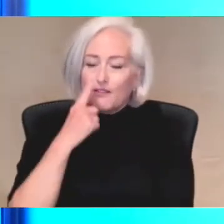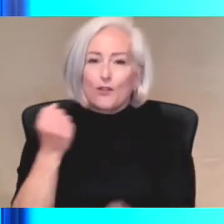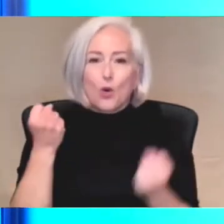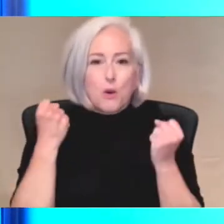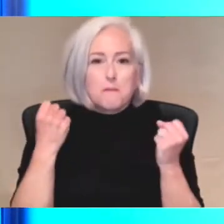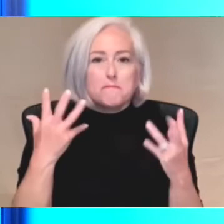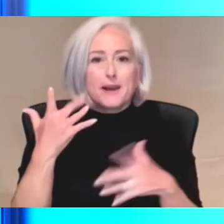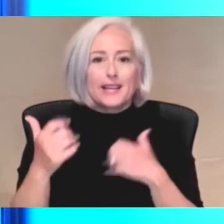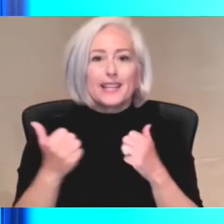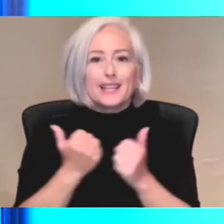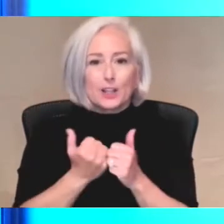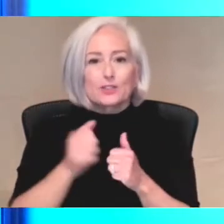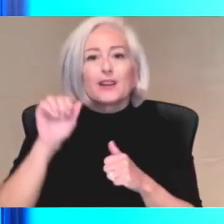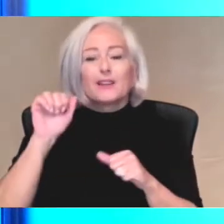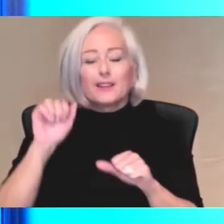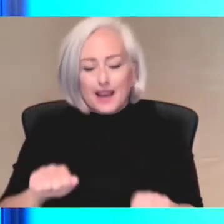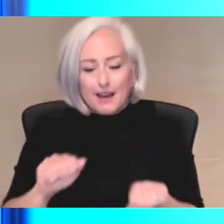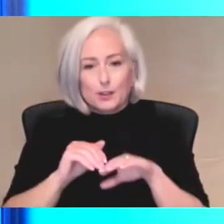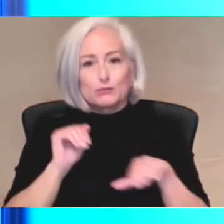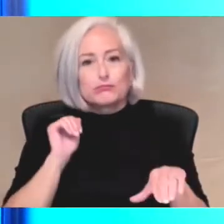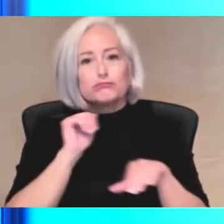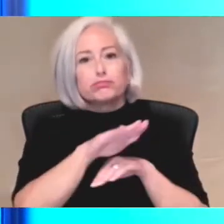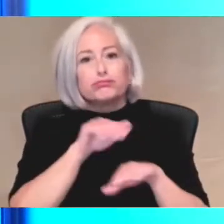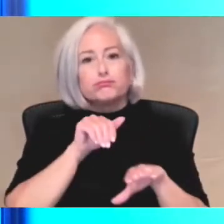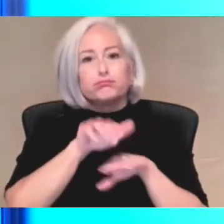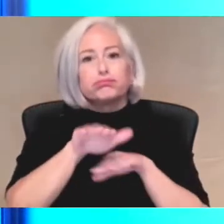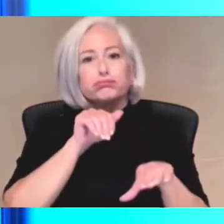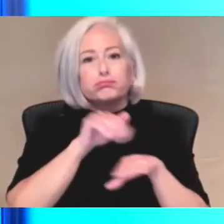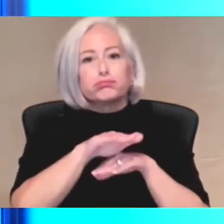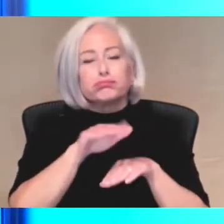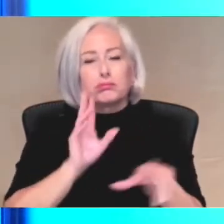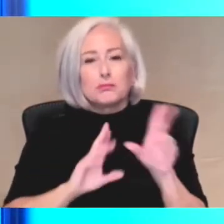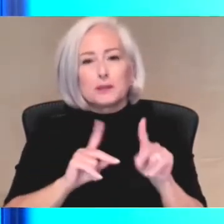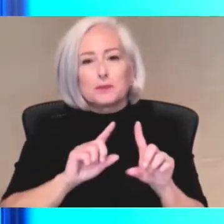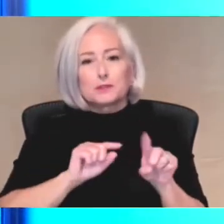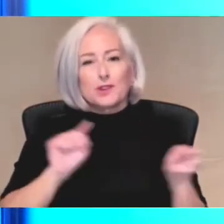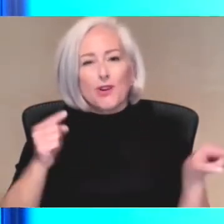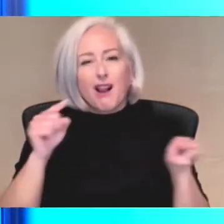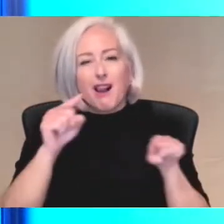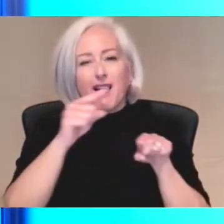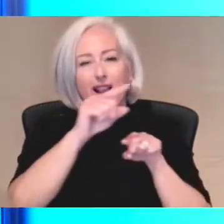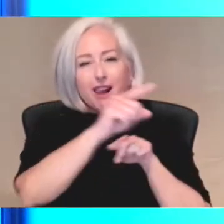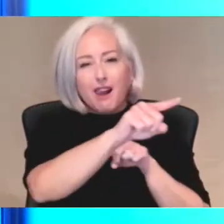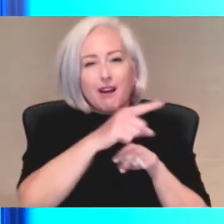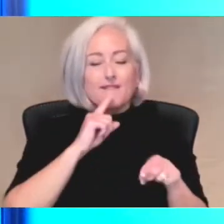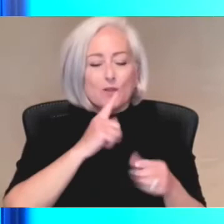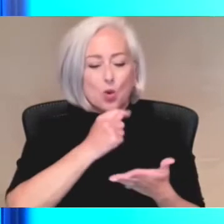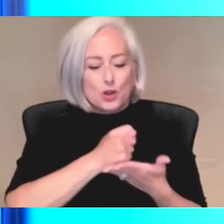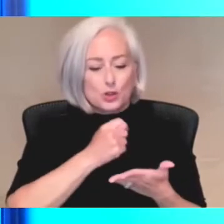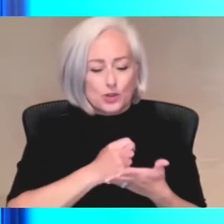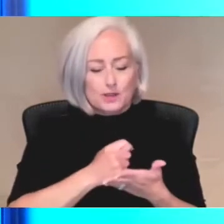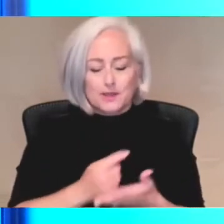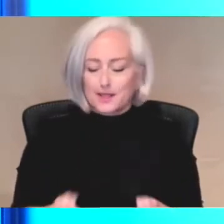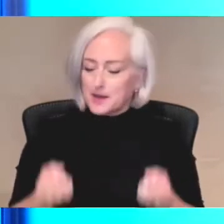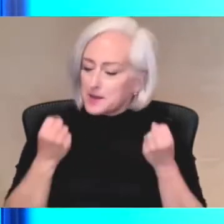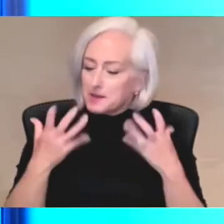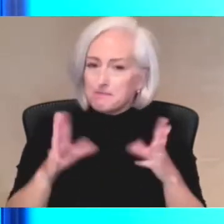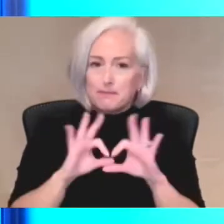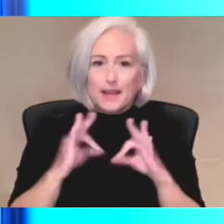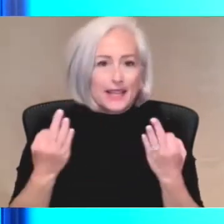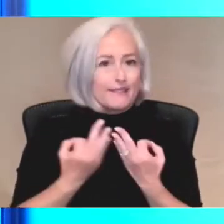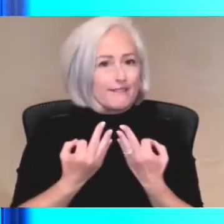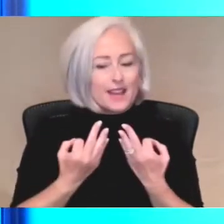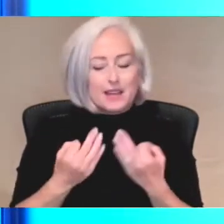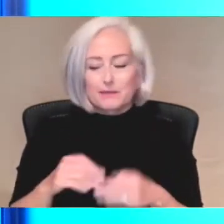this treatment. There are many patients and families and children who were not able to benefit from this because